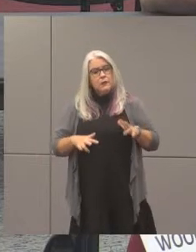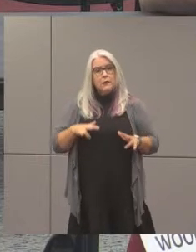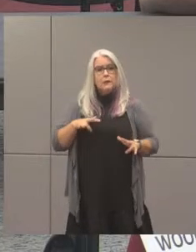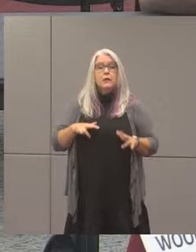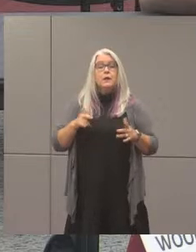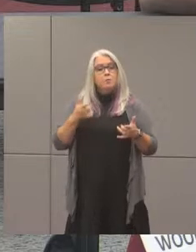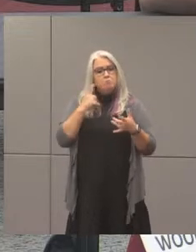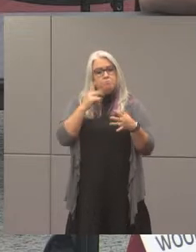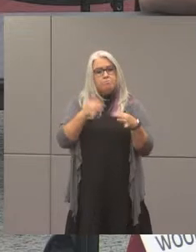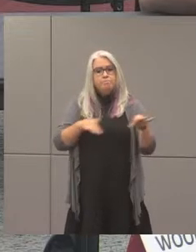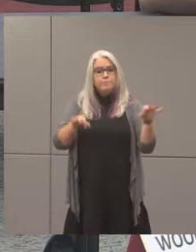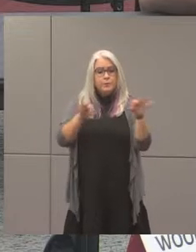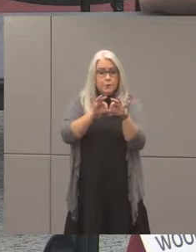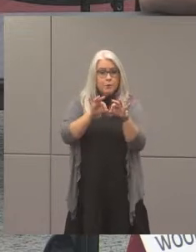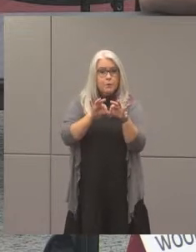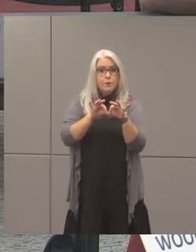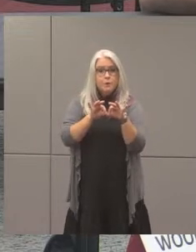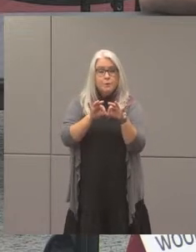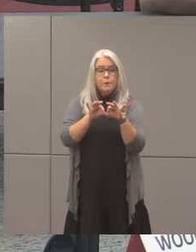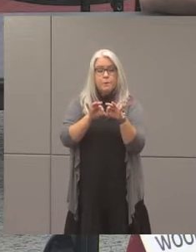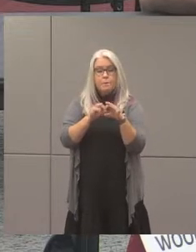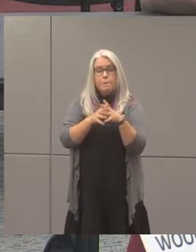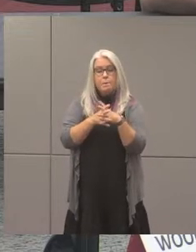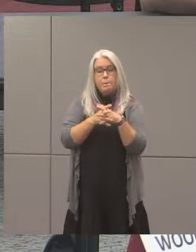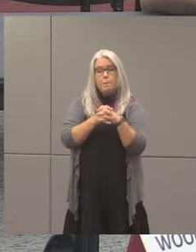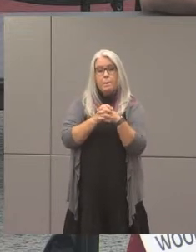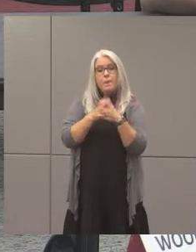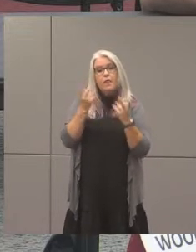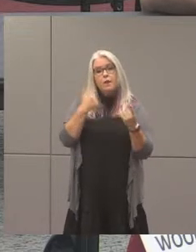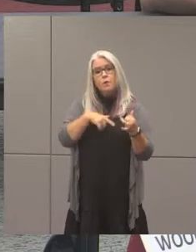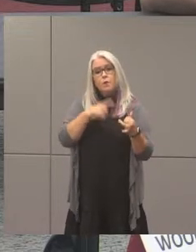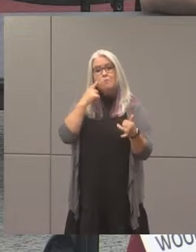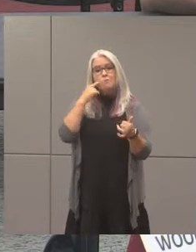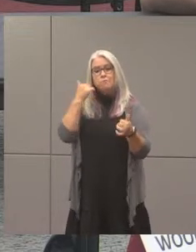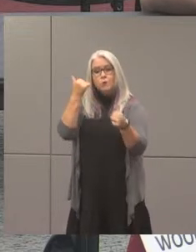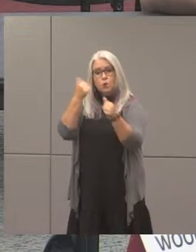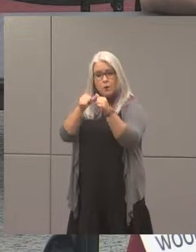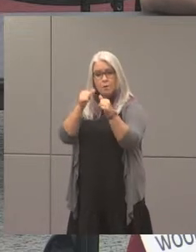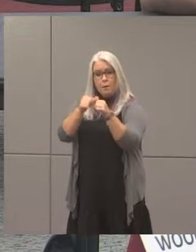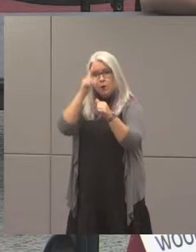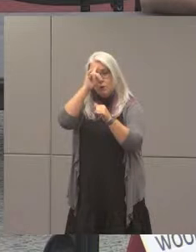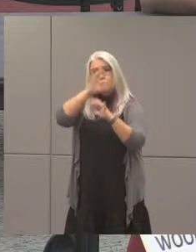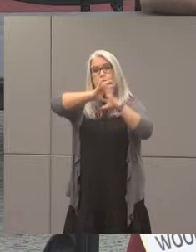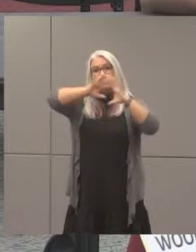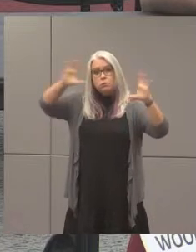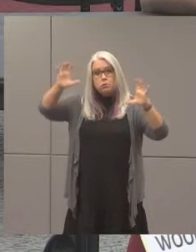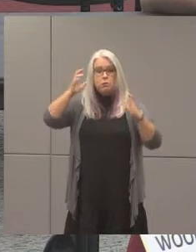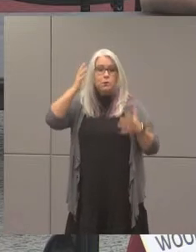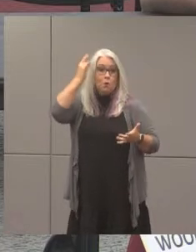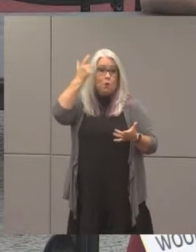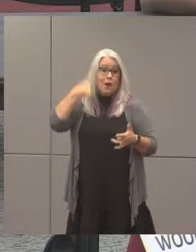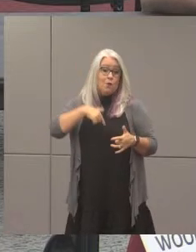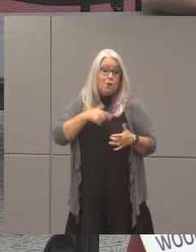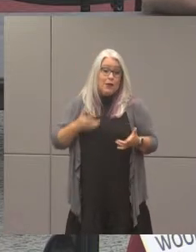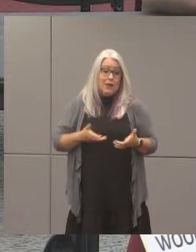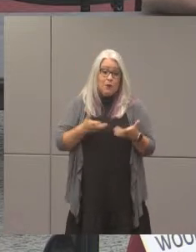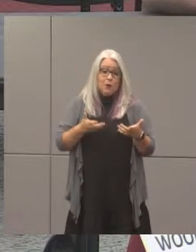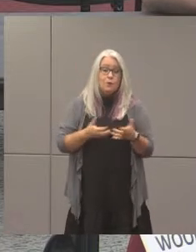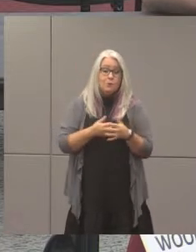it's important that we remember, the reason we're here.